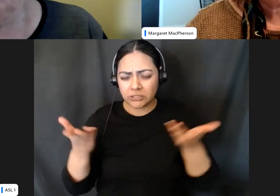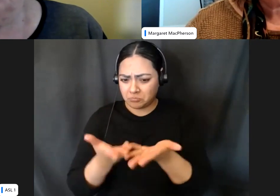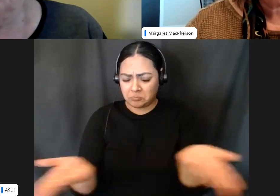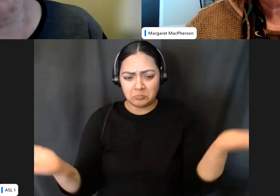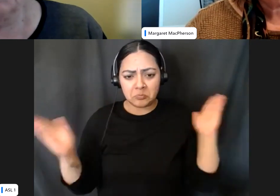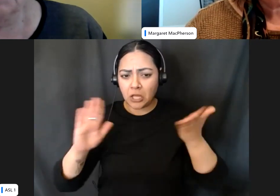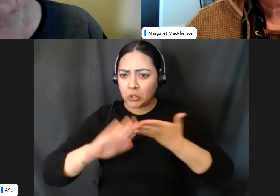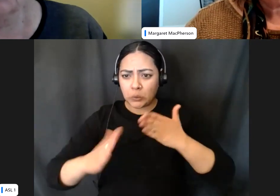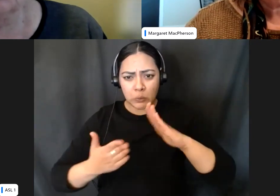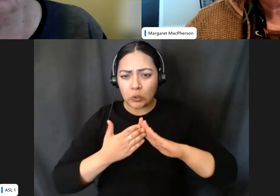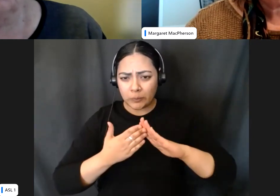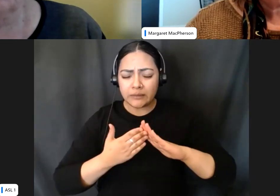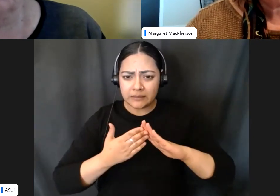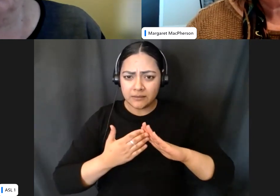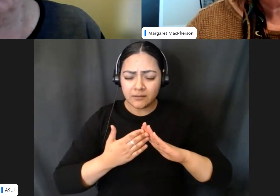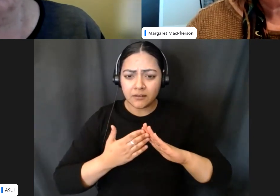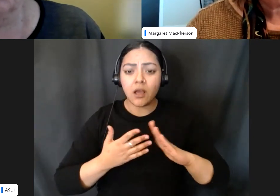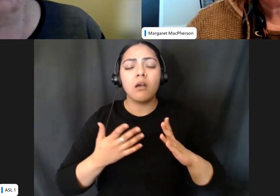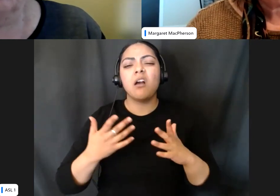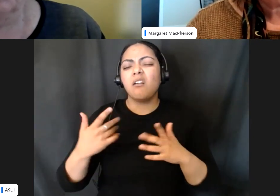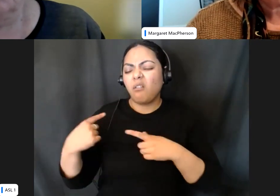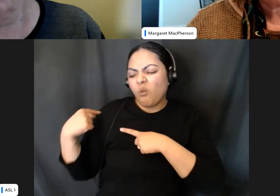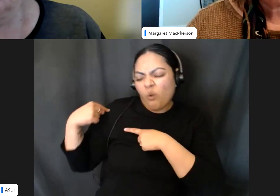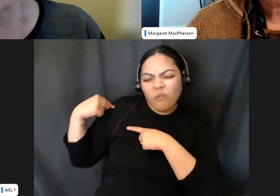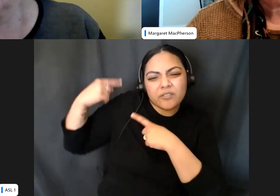We've over the years, we've developed